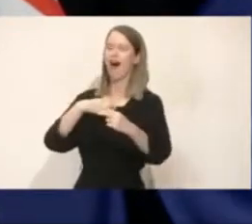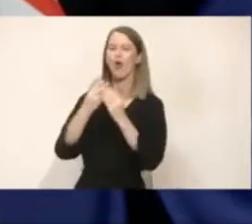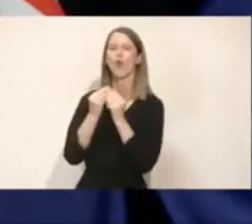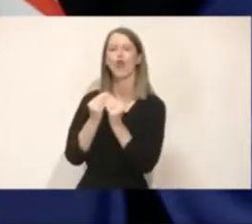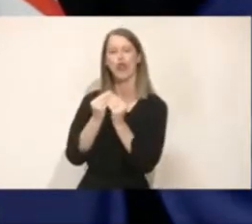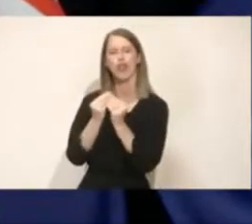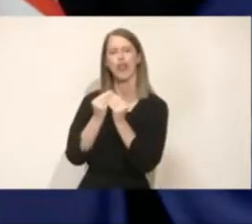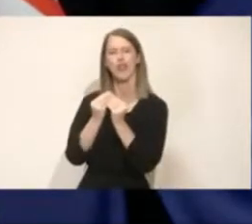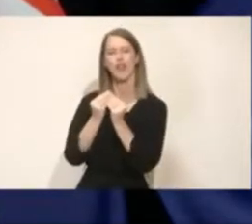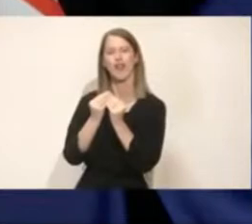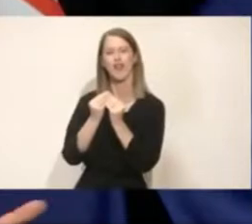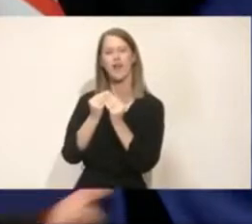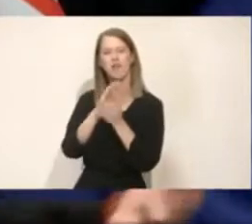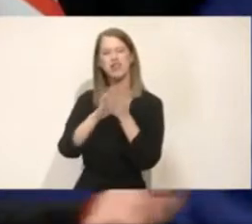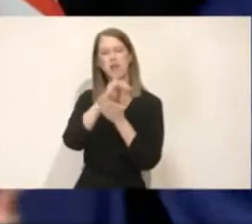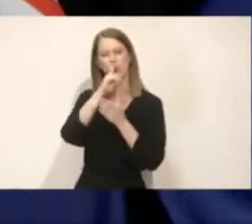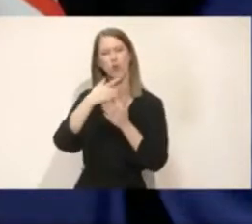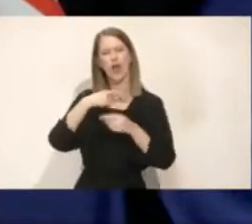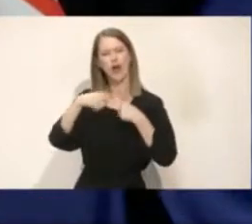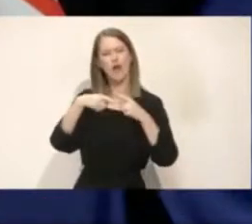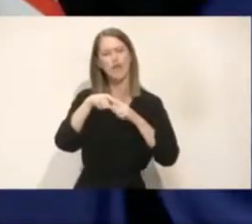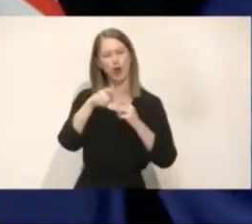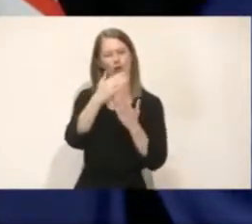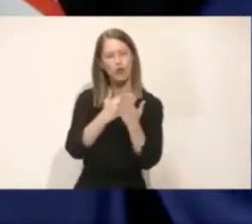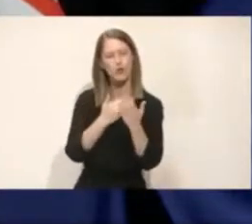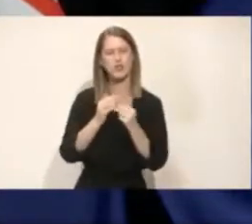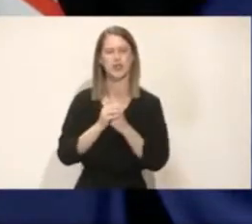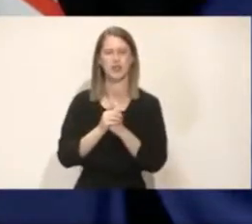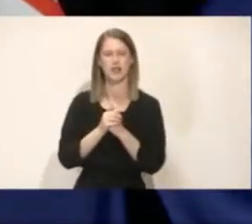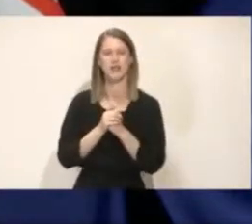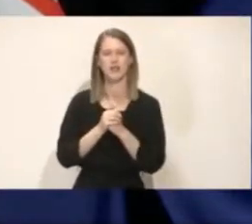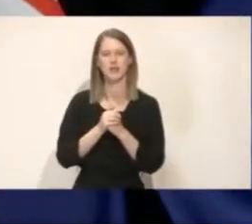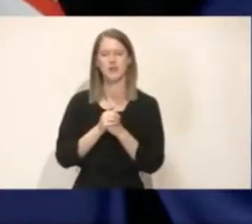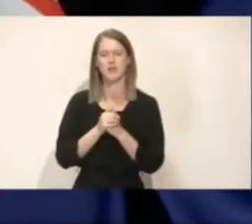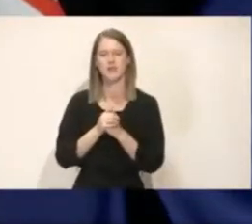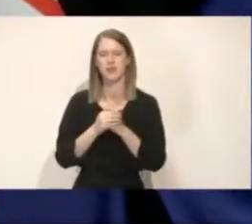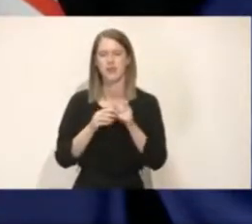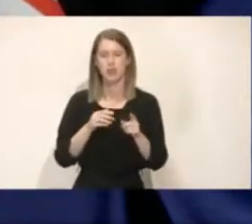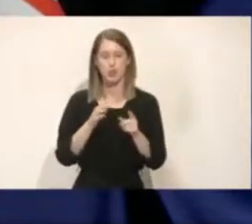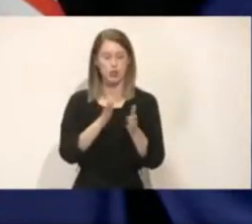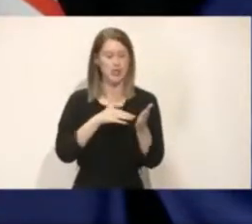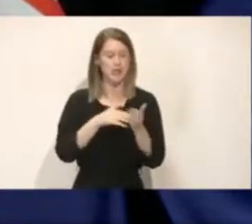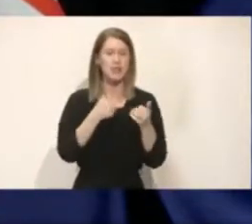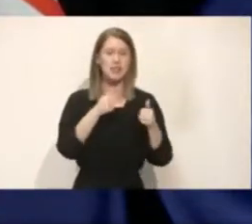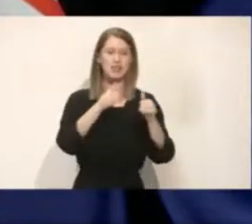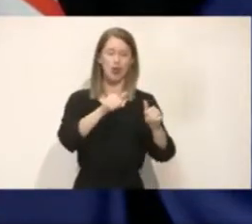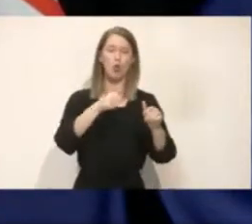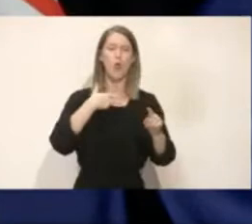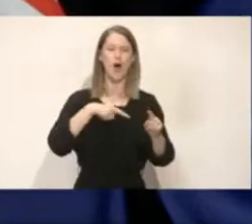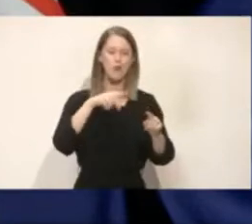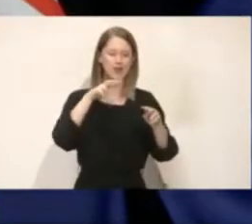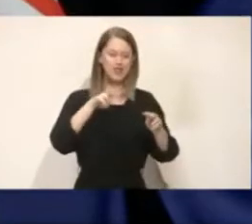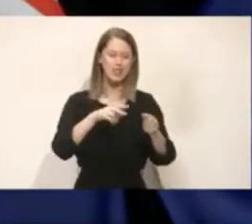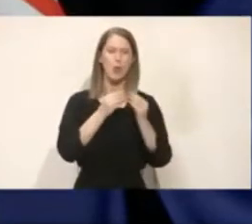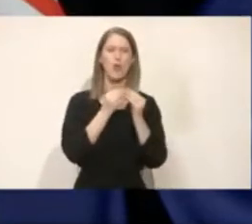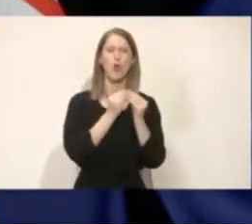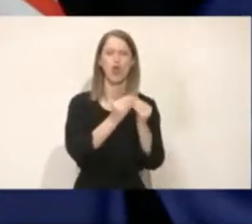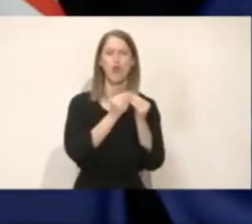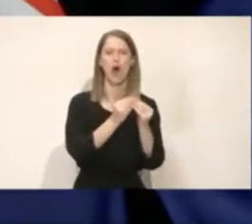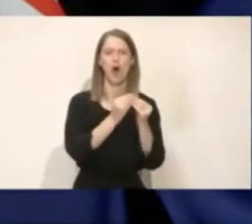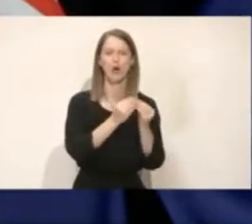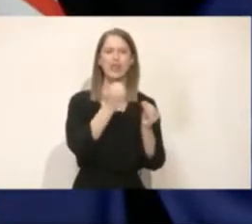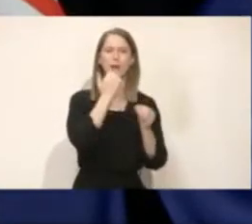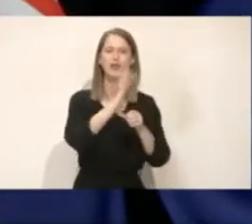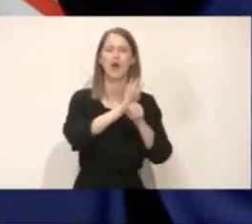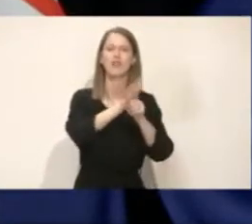ongoing level of compliance that we have, which relative to other countries is still very good, is because New Zealanders have seen it pay off. It takes